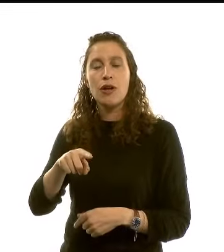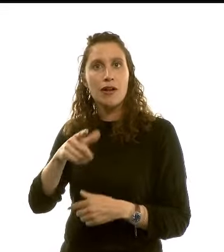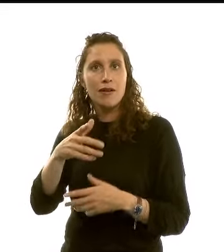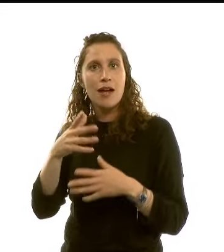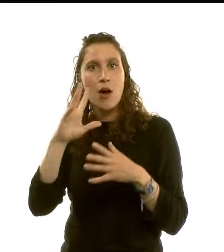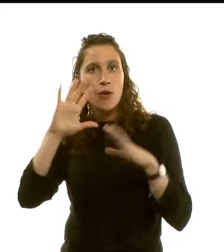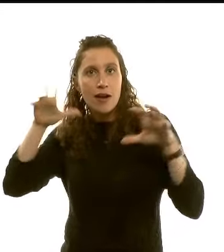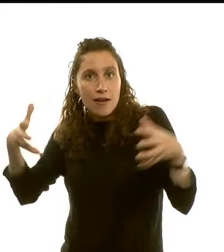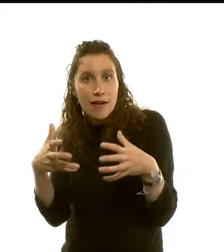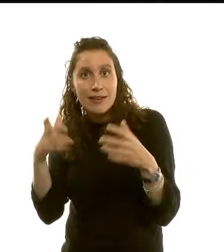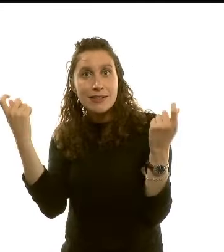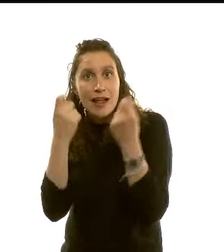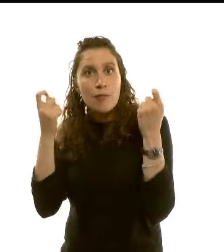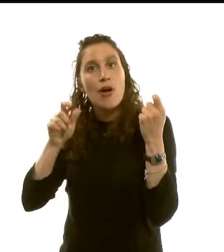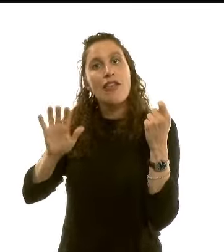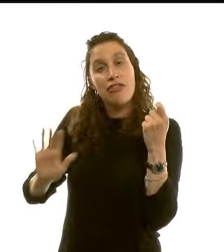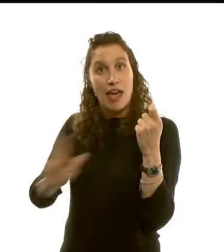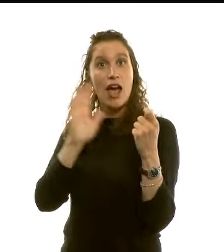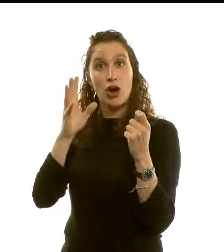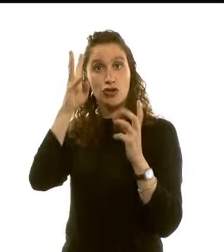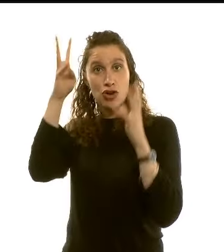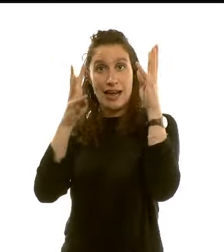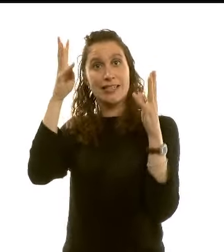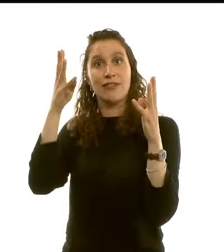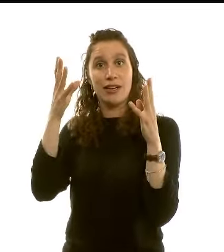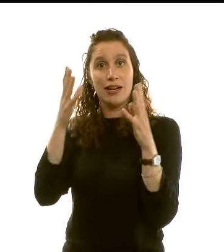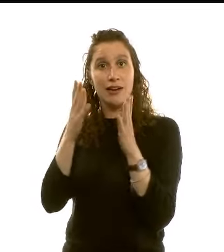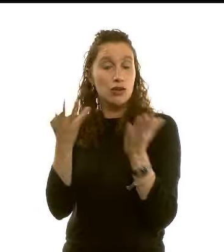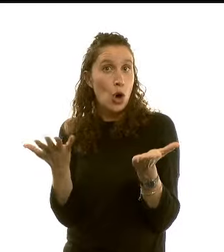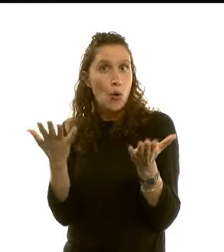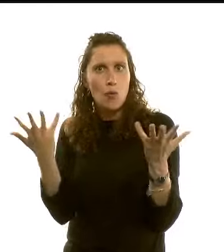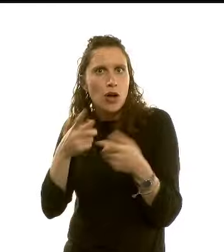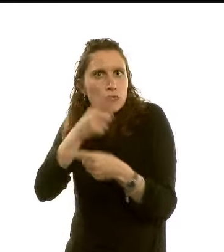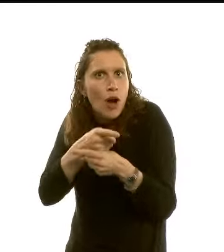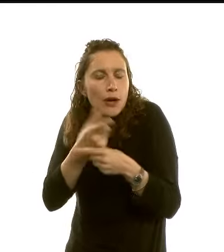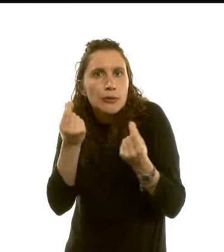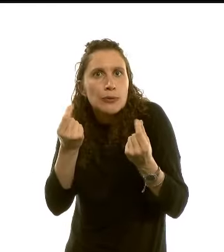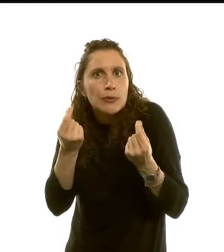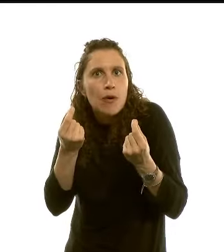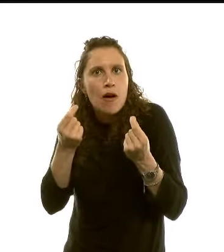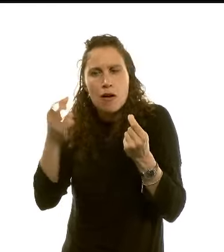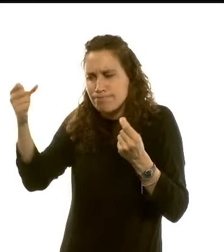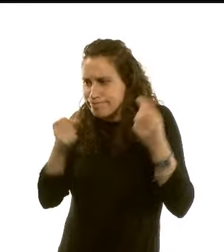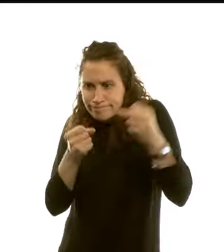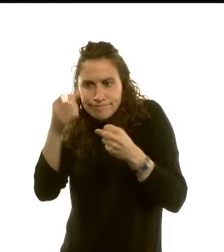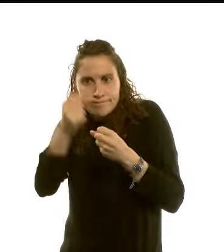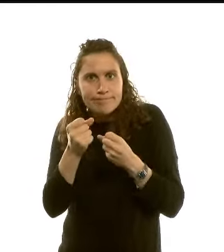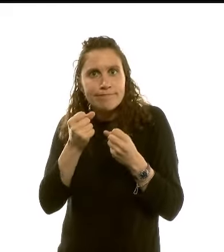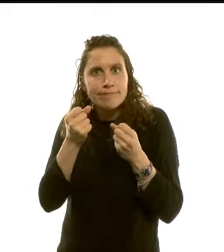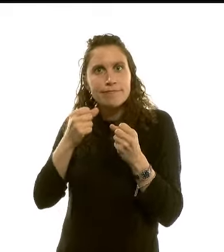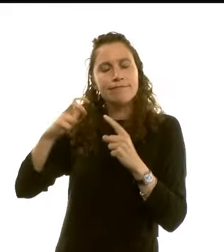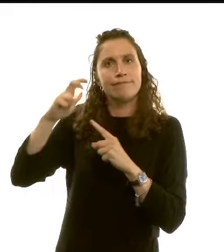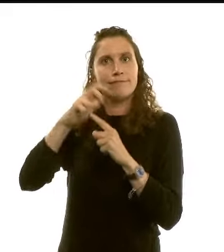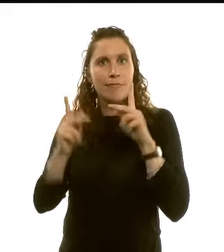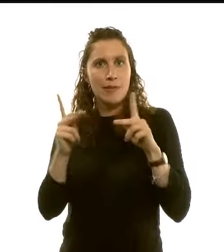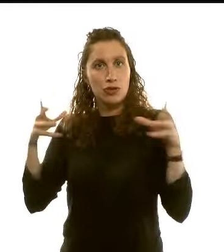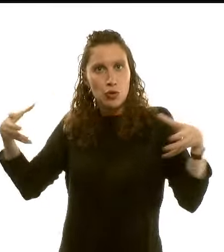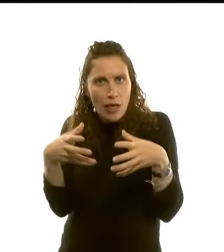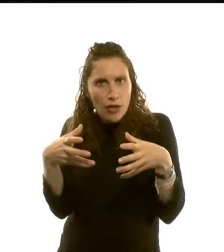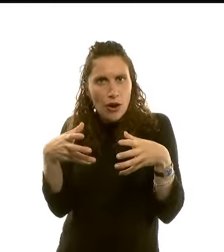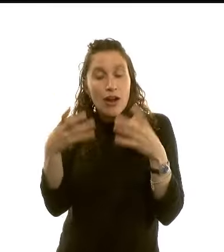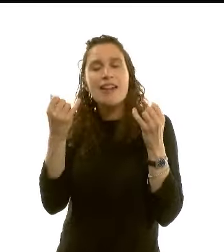Together to celebrate their creativity. So it's only right that we bring some of our all-stars together as well. You now have